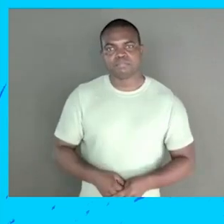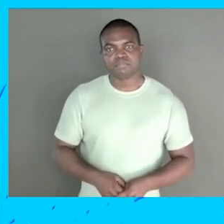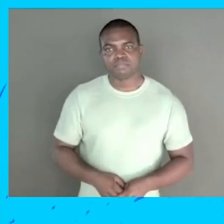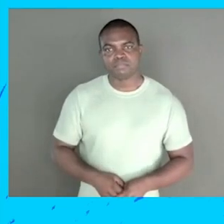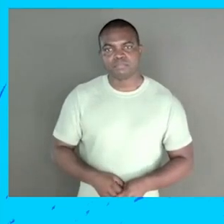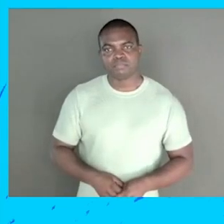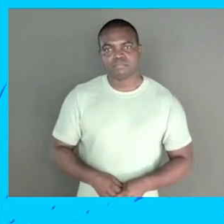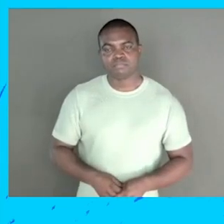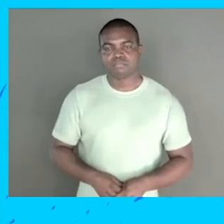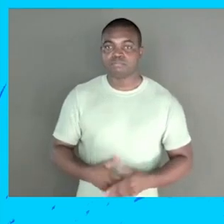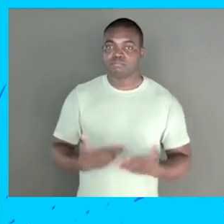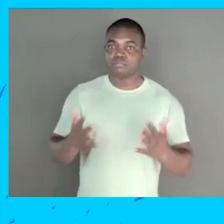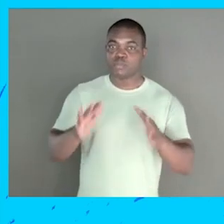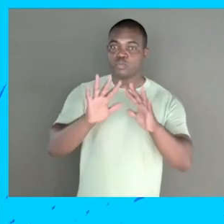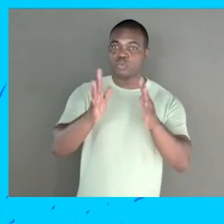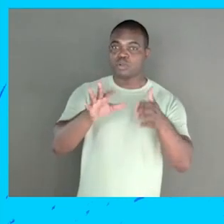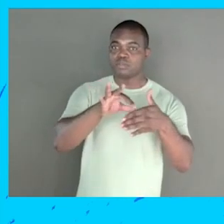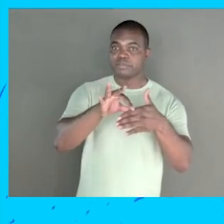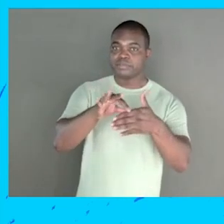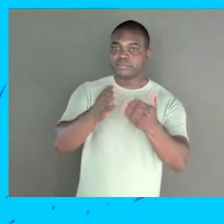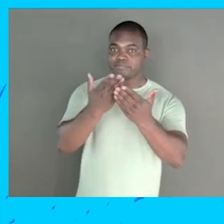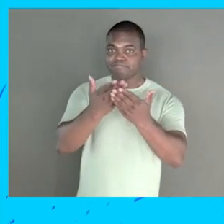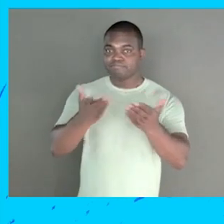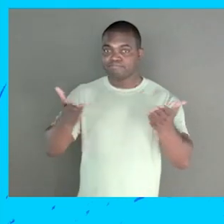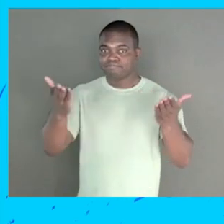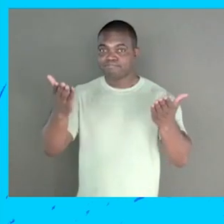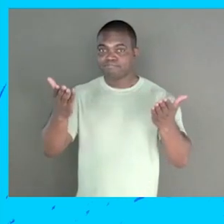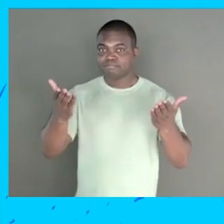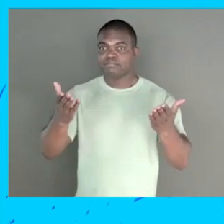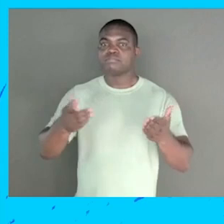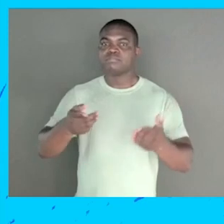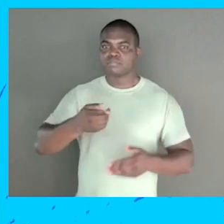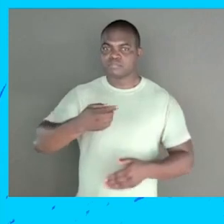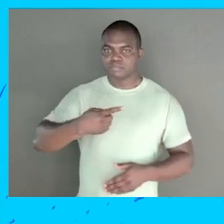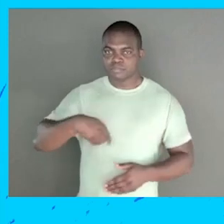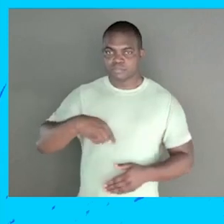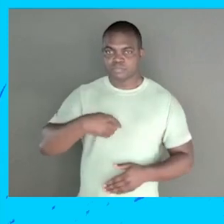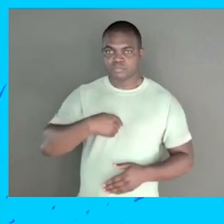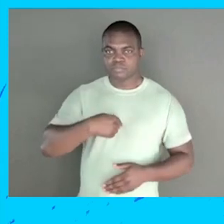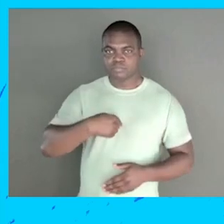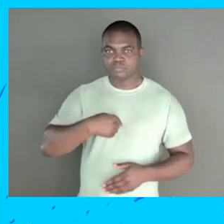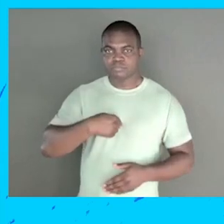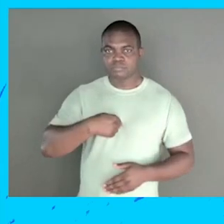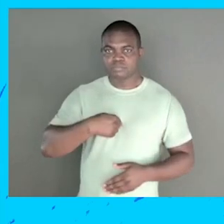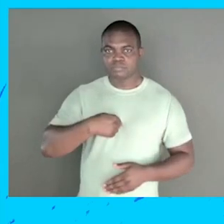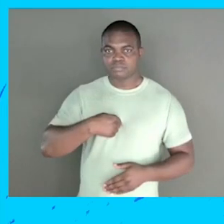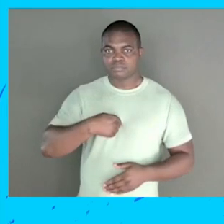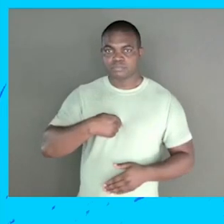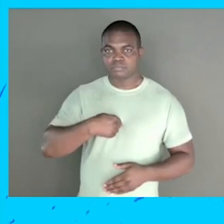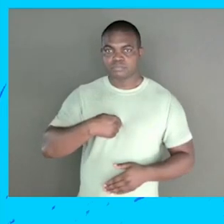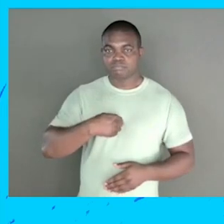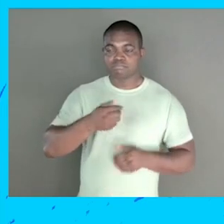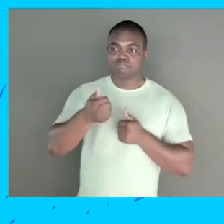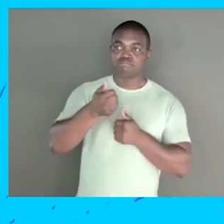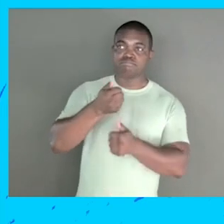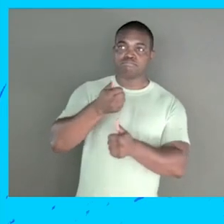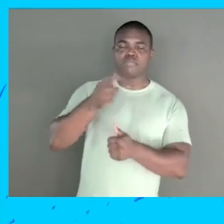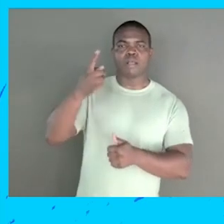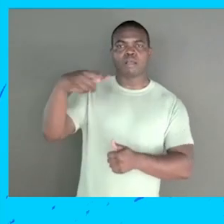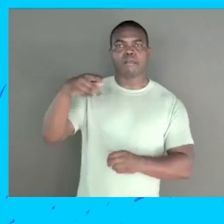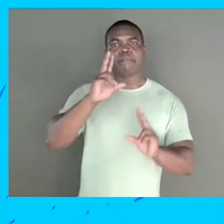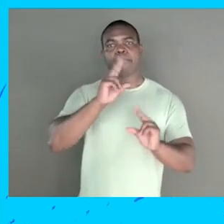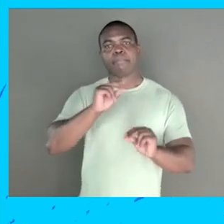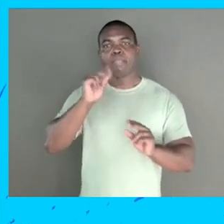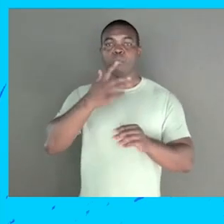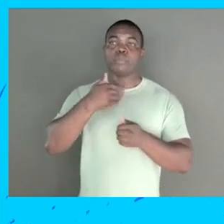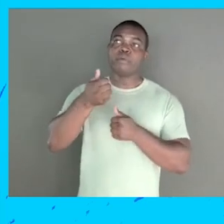title of those people who only talk nonsense. Under the title, they do not know what they want or where they are heading, or it's